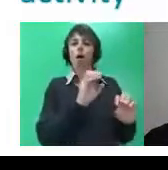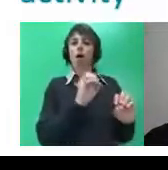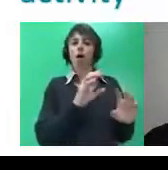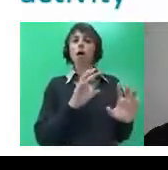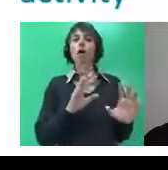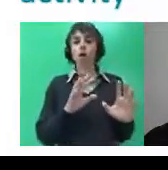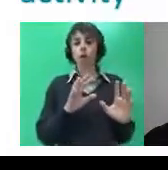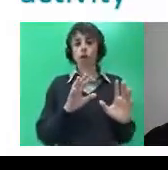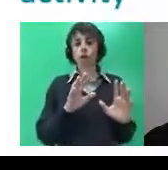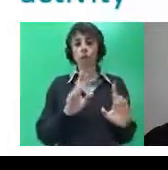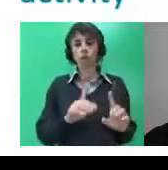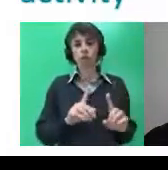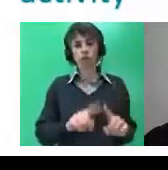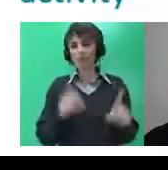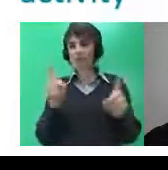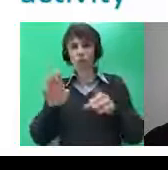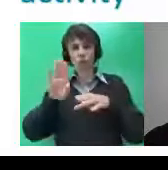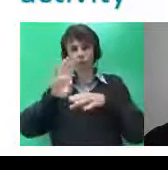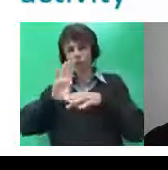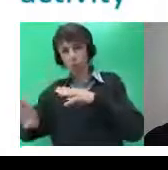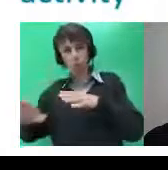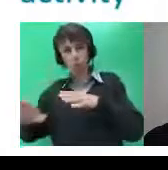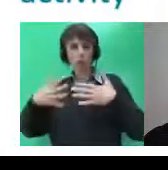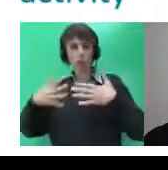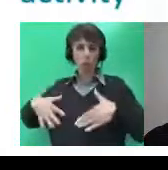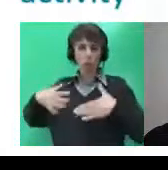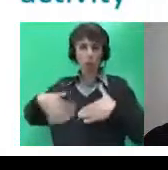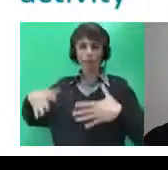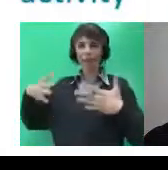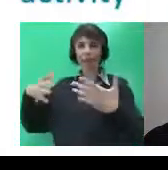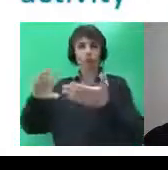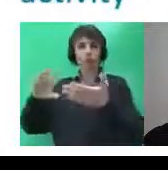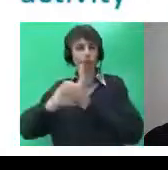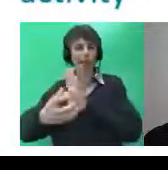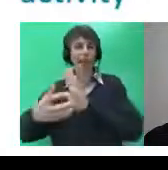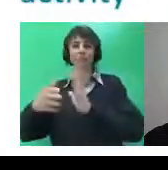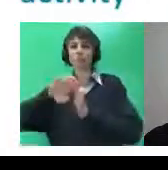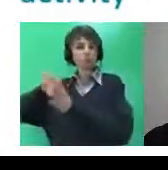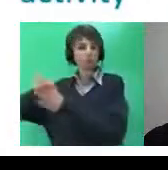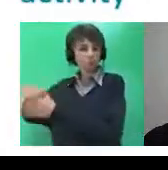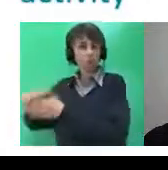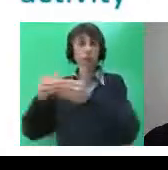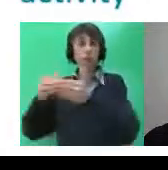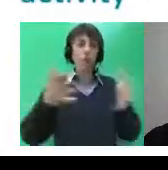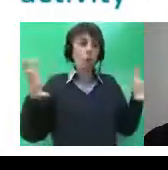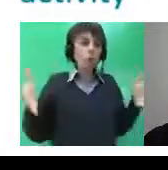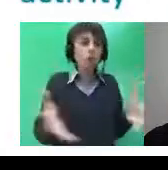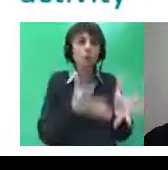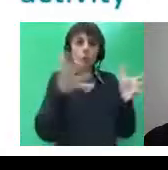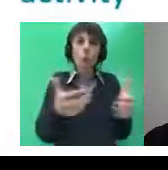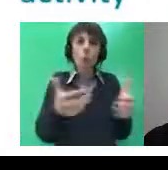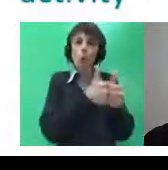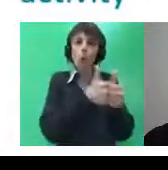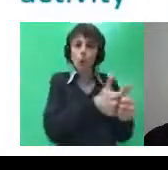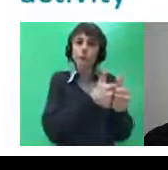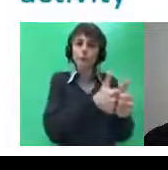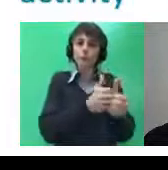differentiating from sportswear brands, and really driving a sense of support and enablement with this